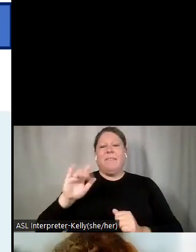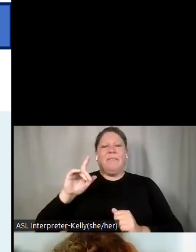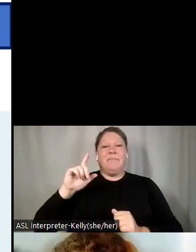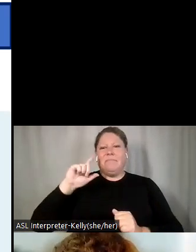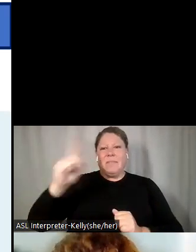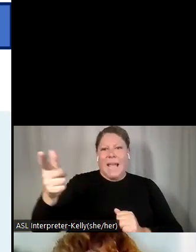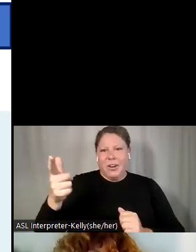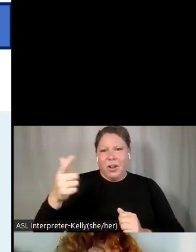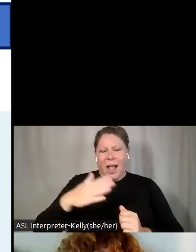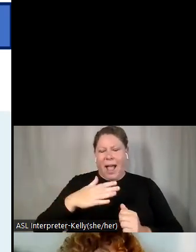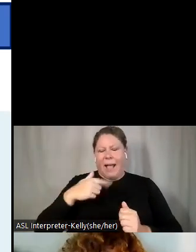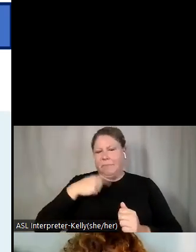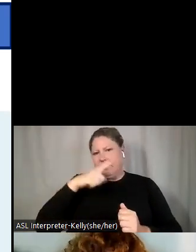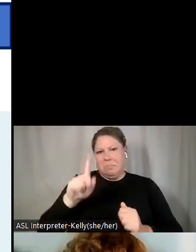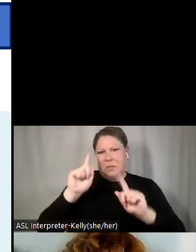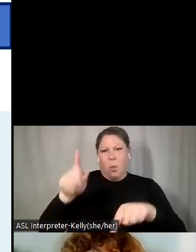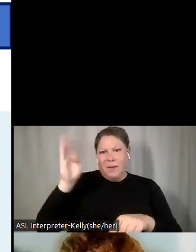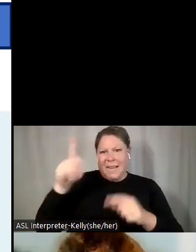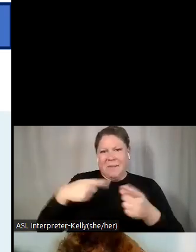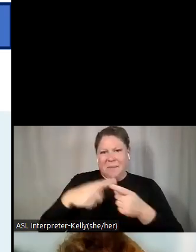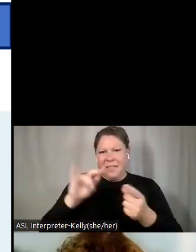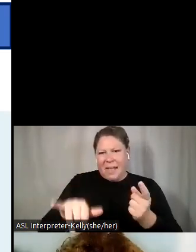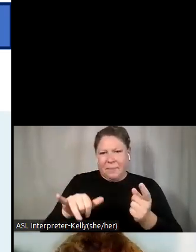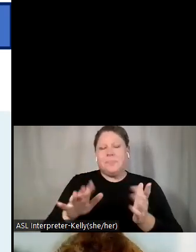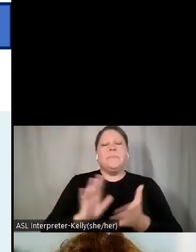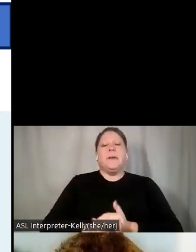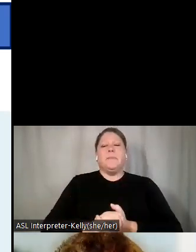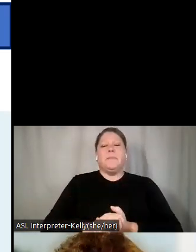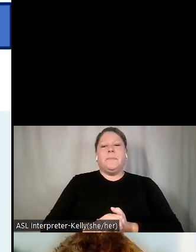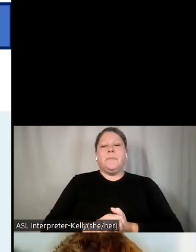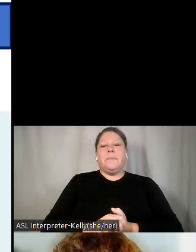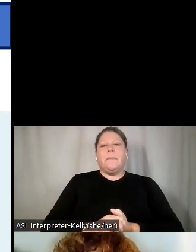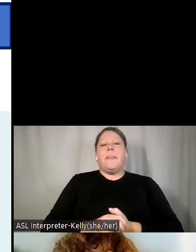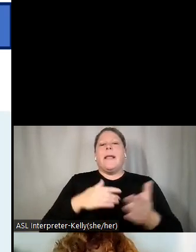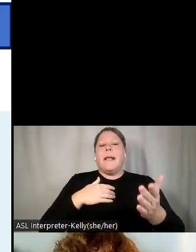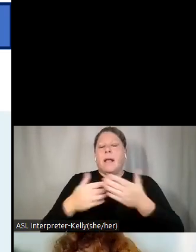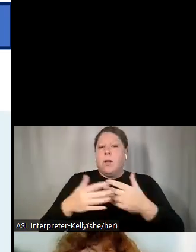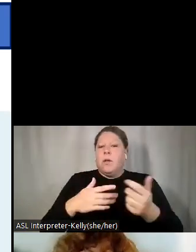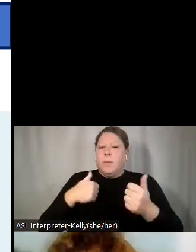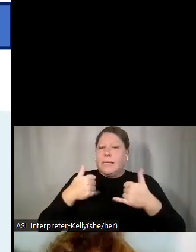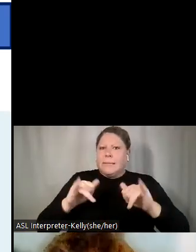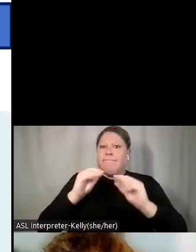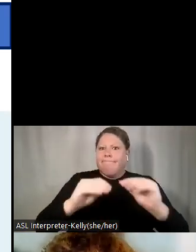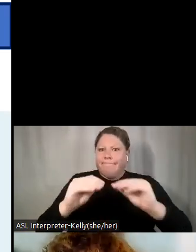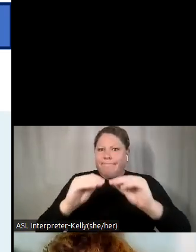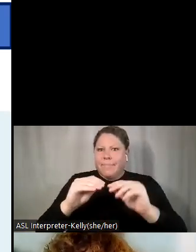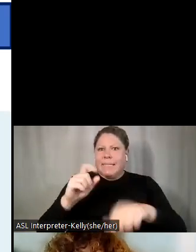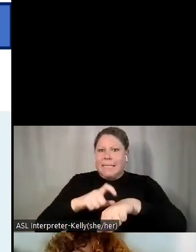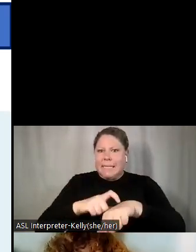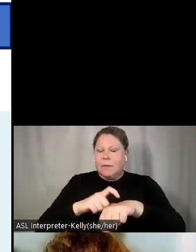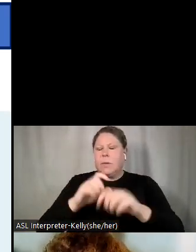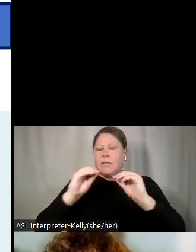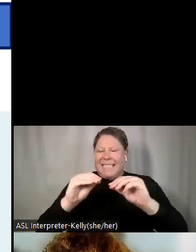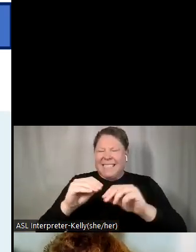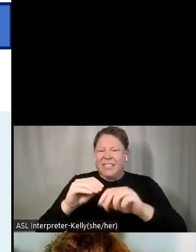it, I'm happy to do that. So anyway, we spend a lot of time with teams just sort of orienting them to this idea, which is a revolutionary concept.